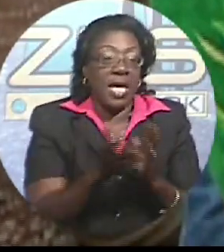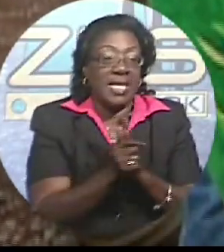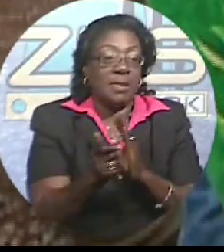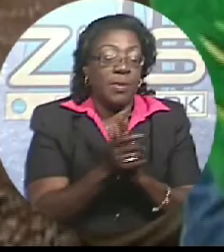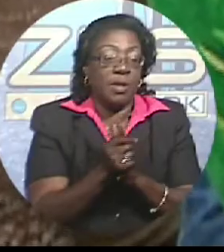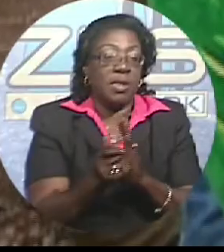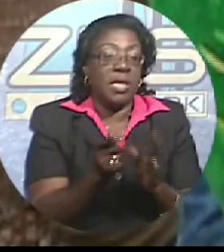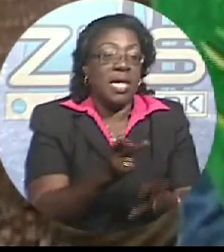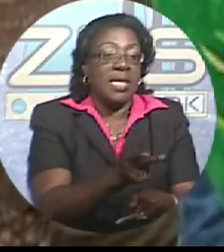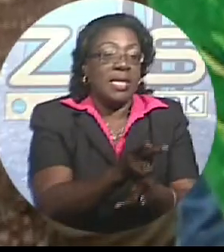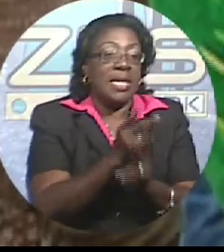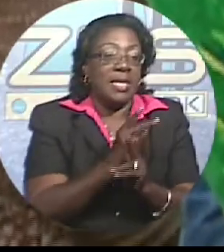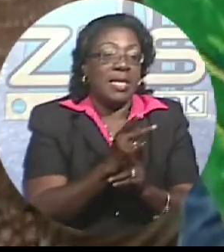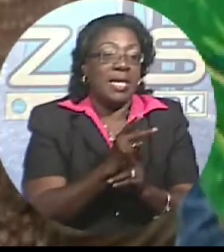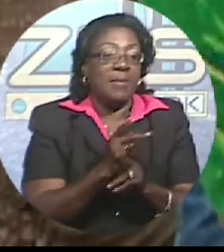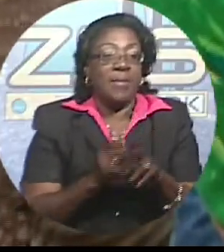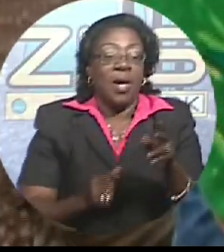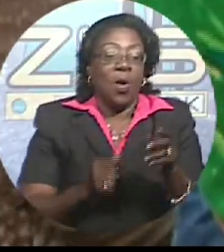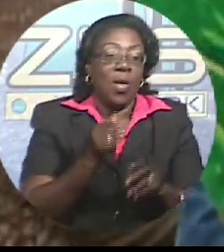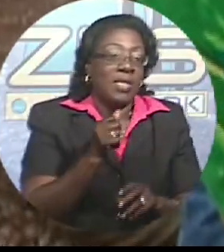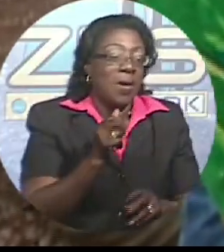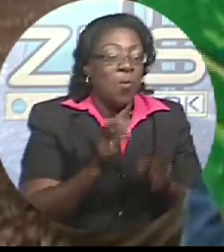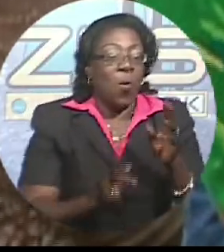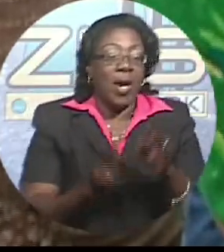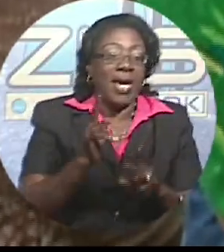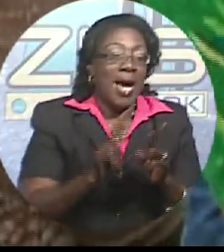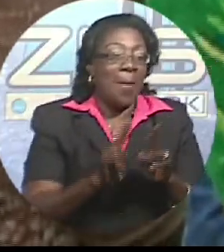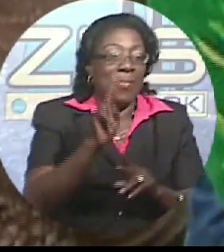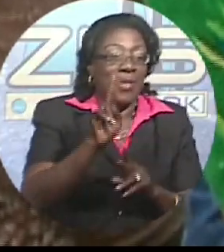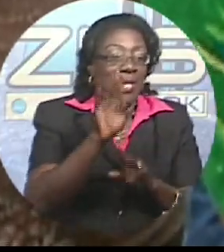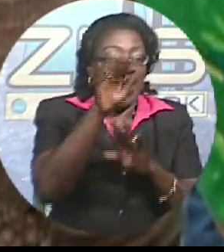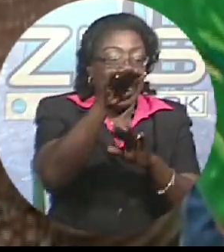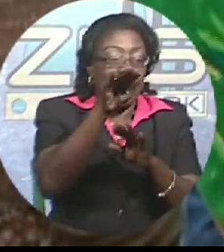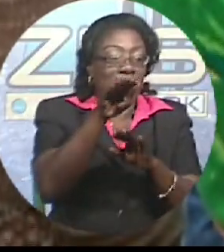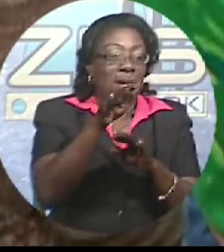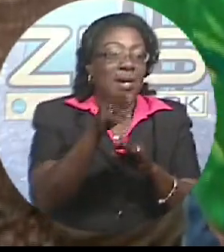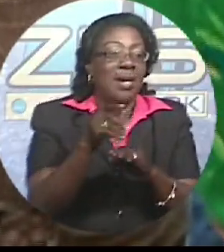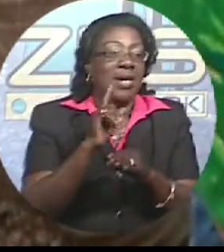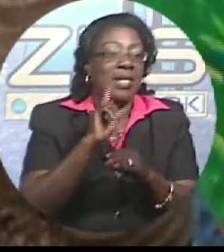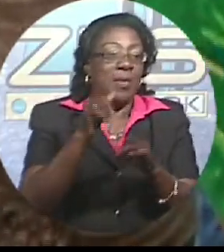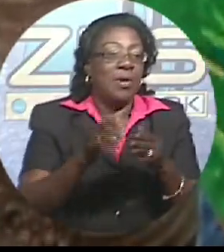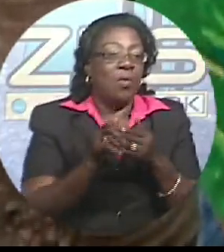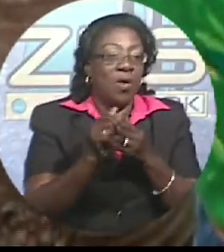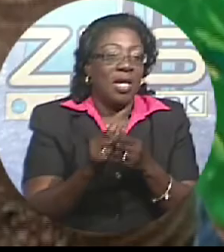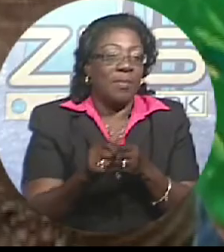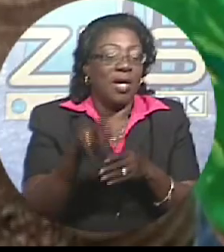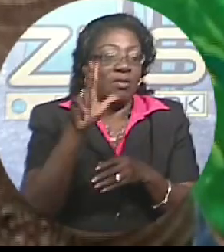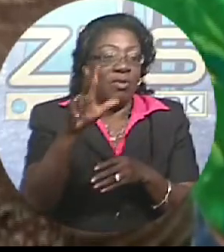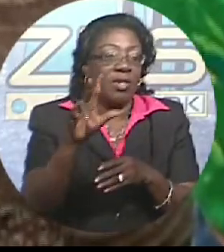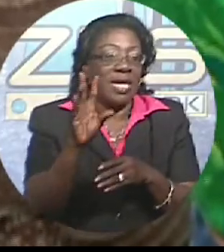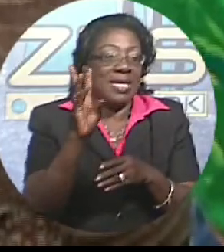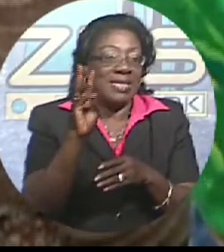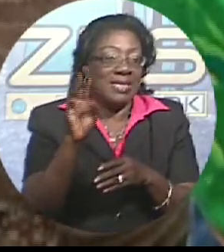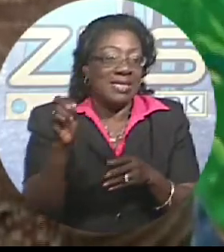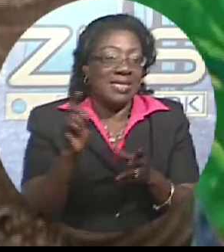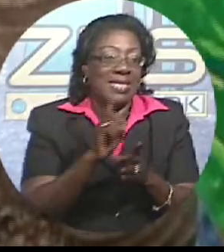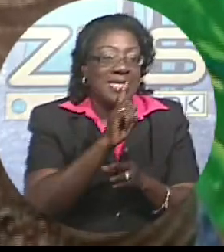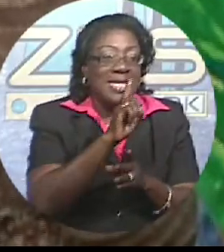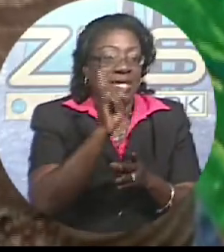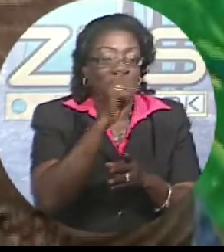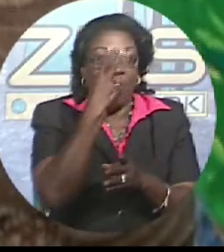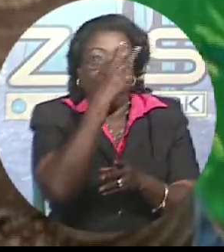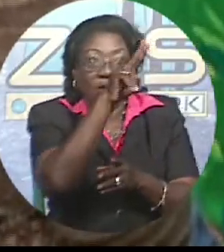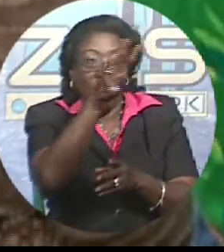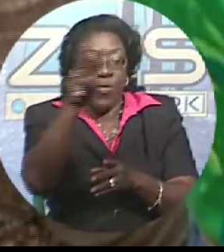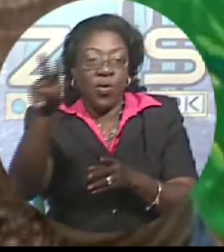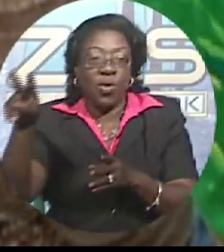They can keep in shape hiking up to the tower, where they will be rewarded by a 360-degree view of the